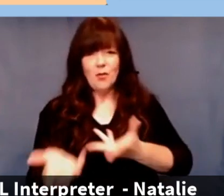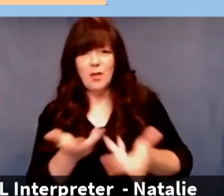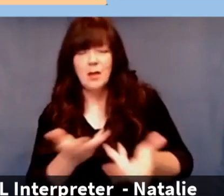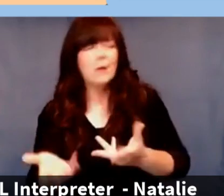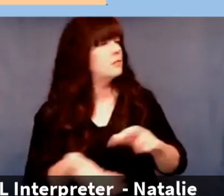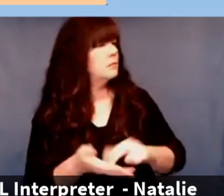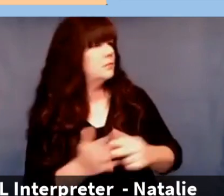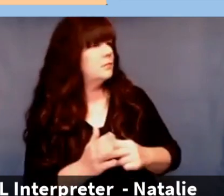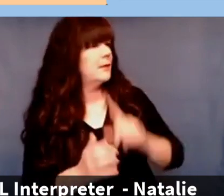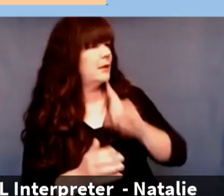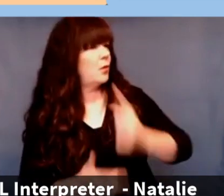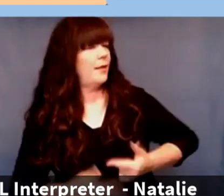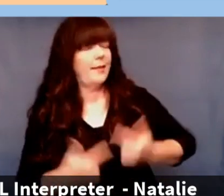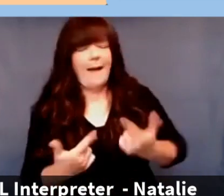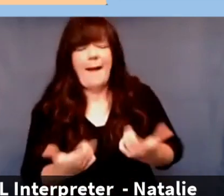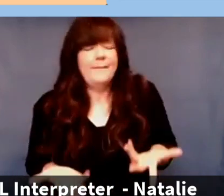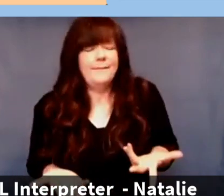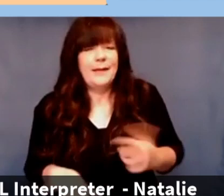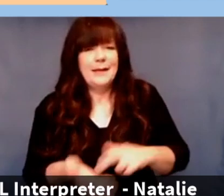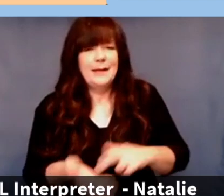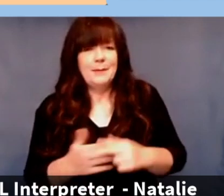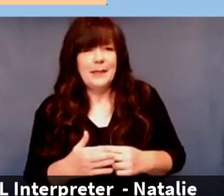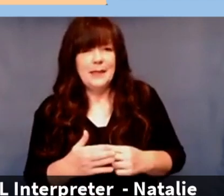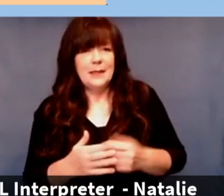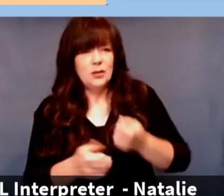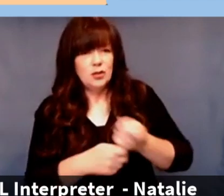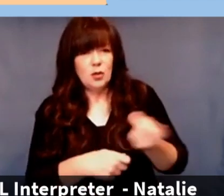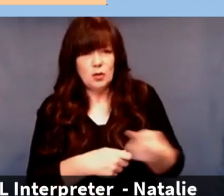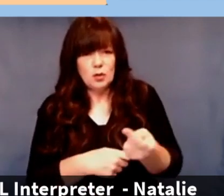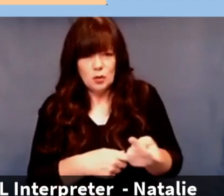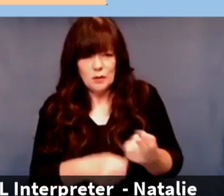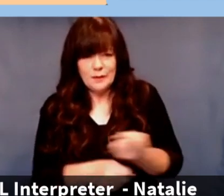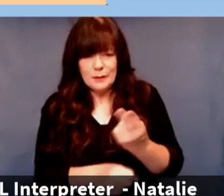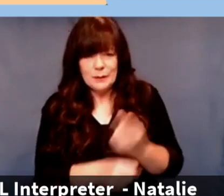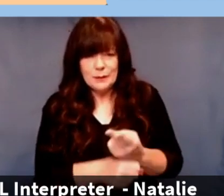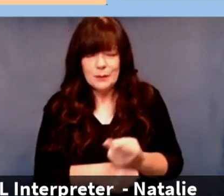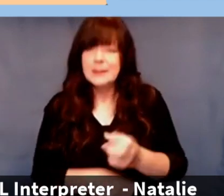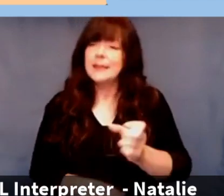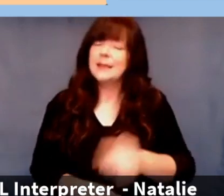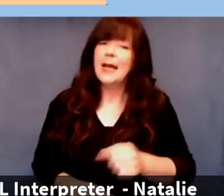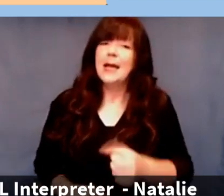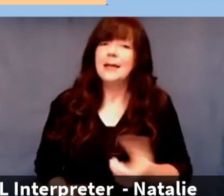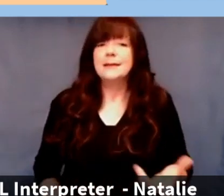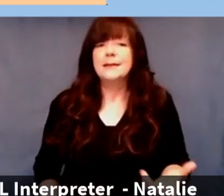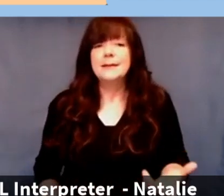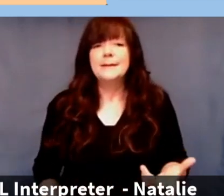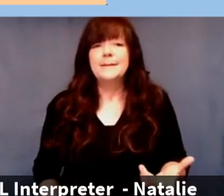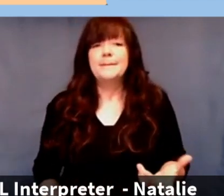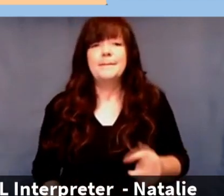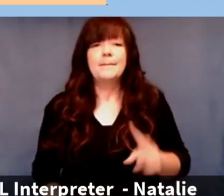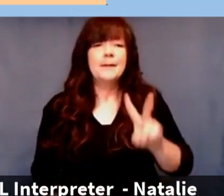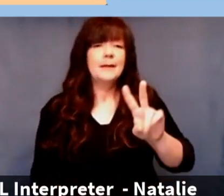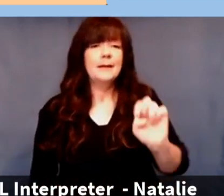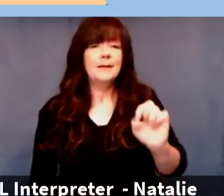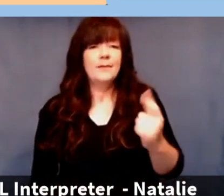by, like, real life? Like, just jokes that you guys have? Yeah, like, jokes like, you know, the vegan